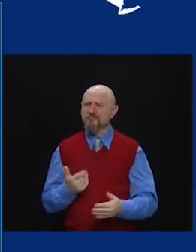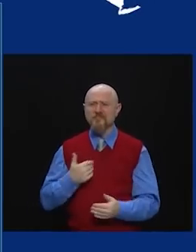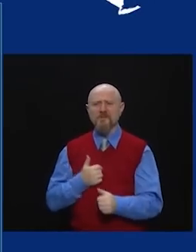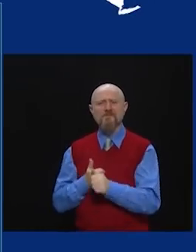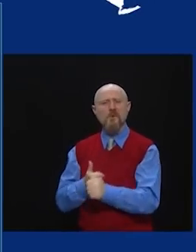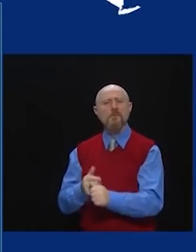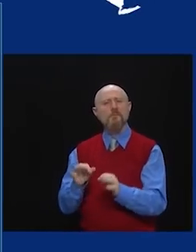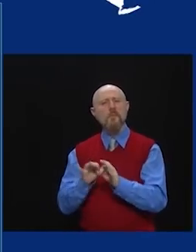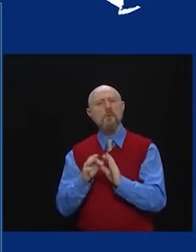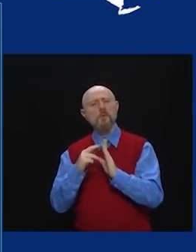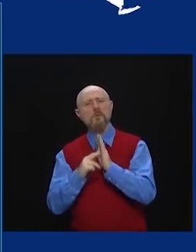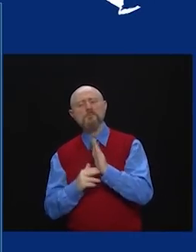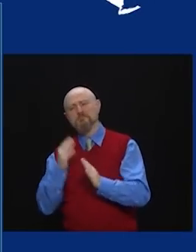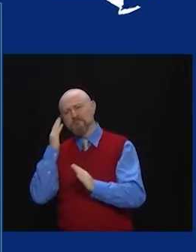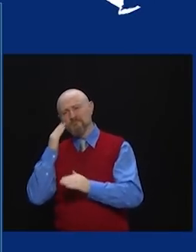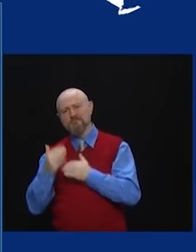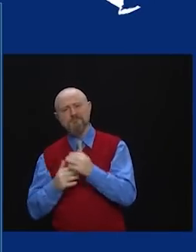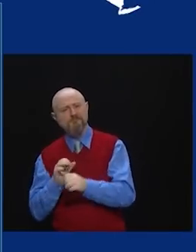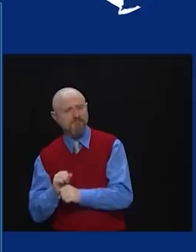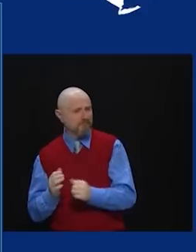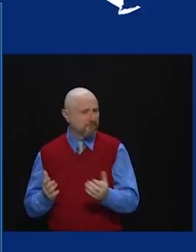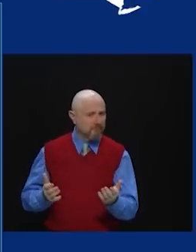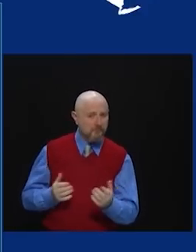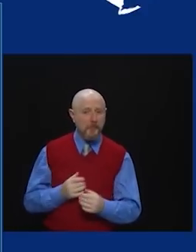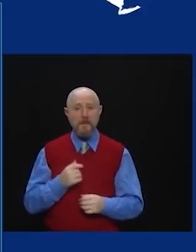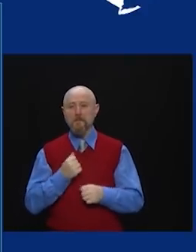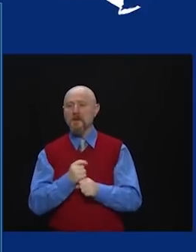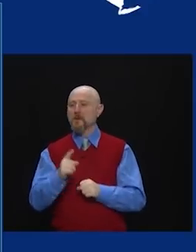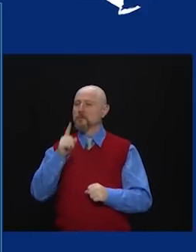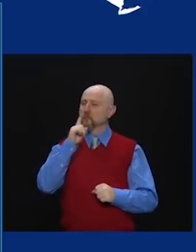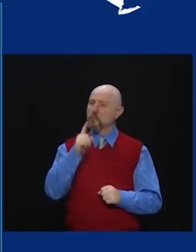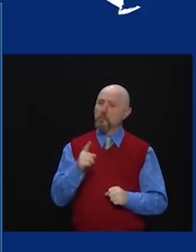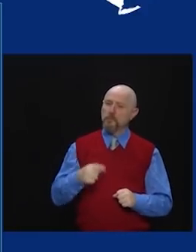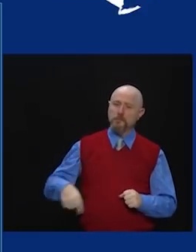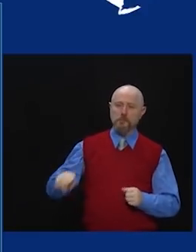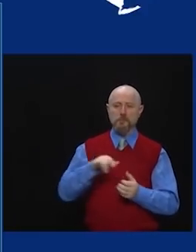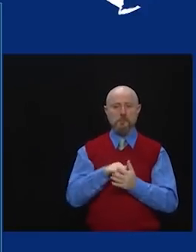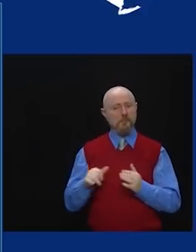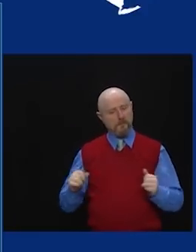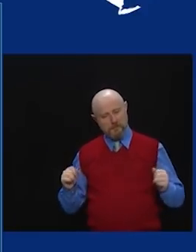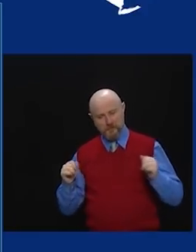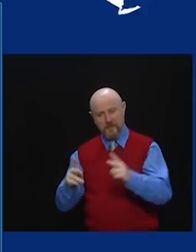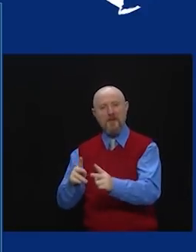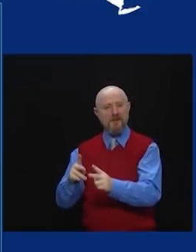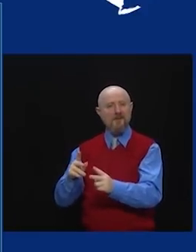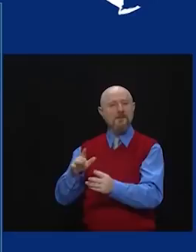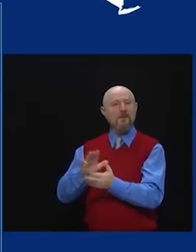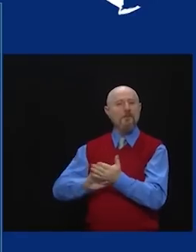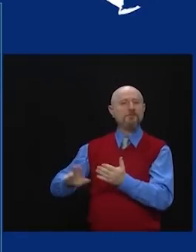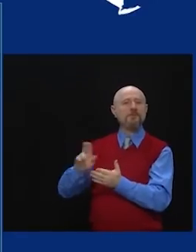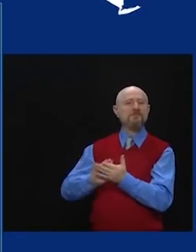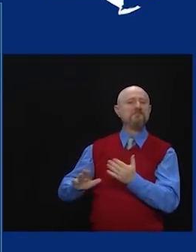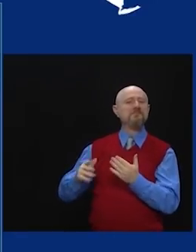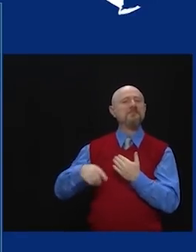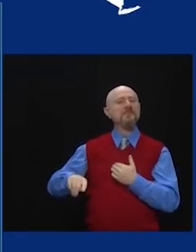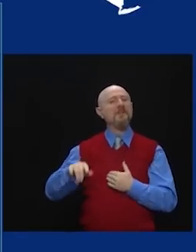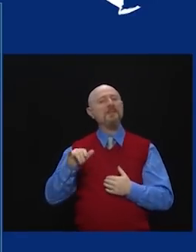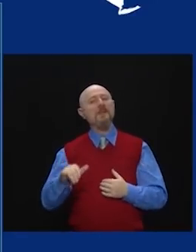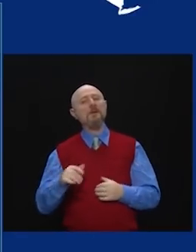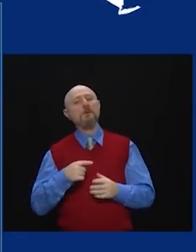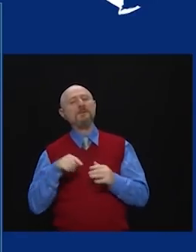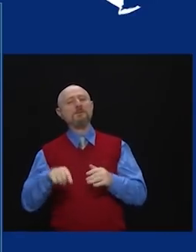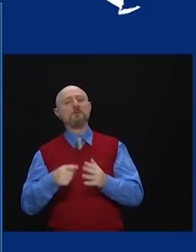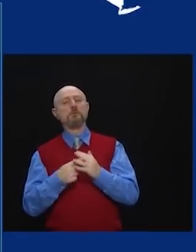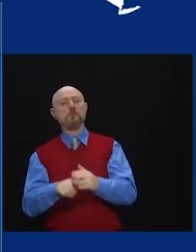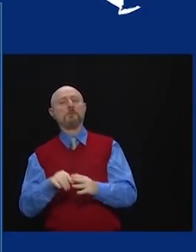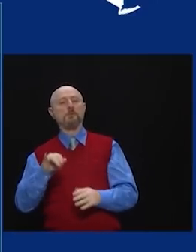guideline is out there, we're making sure that students can return to college campuses in a couple of weeks. This takes effect on January 15th. And let's